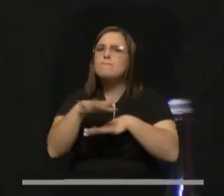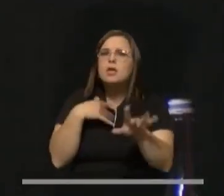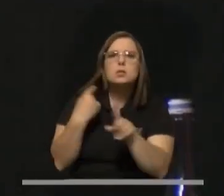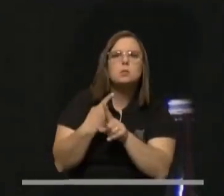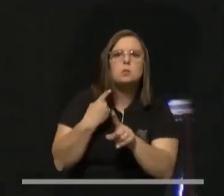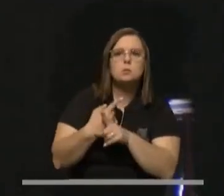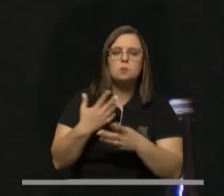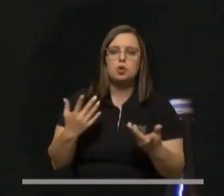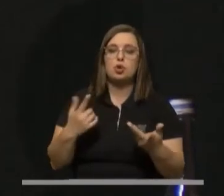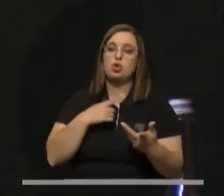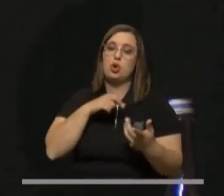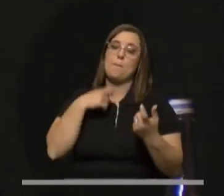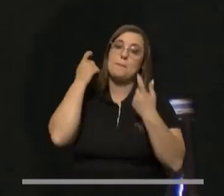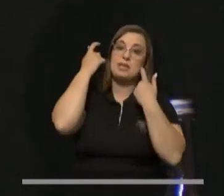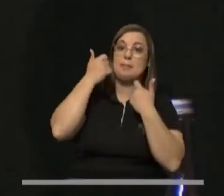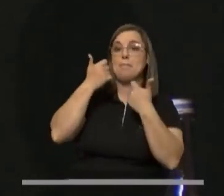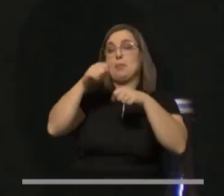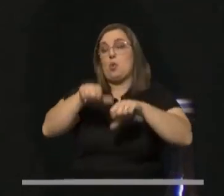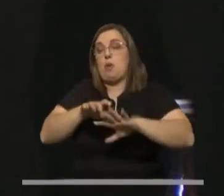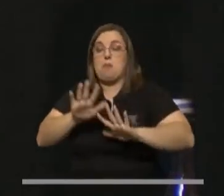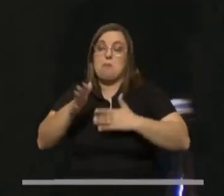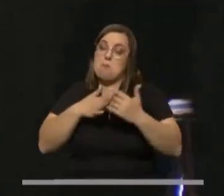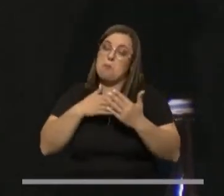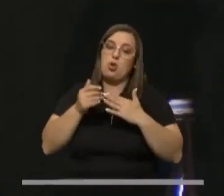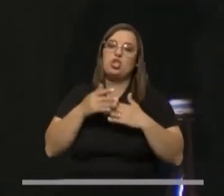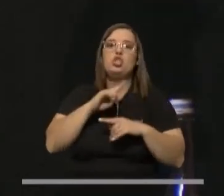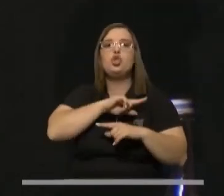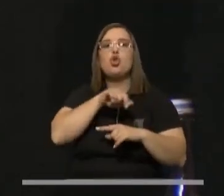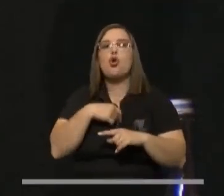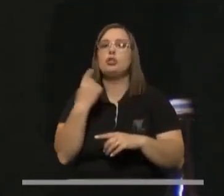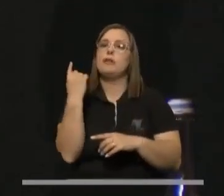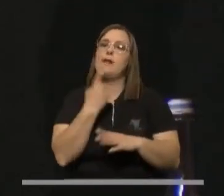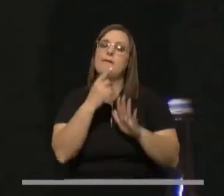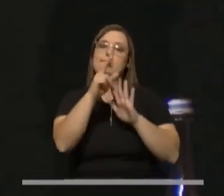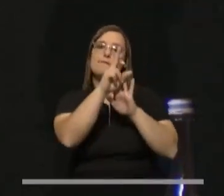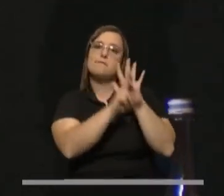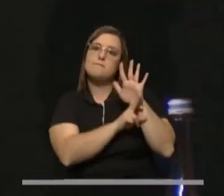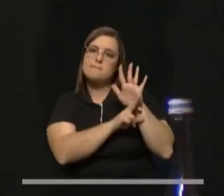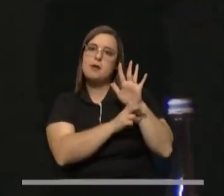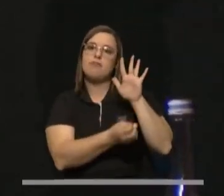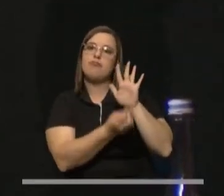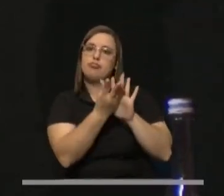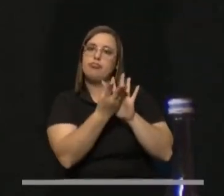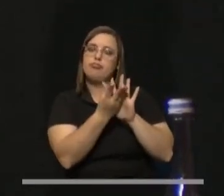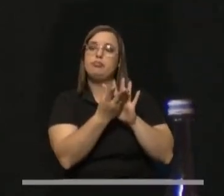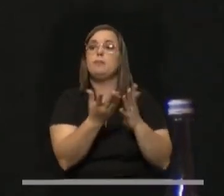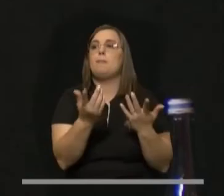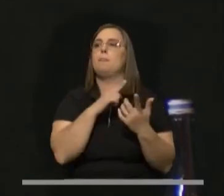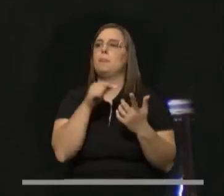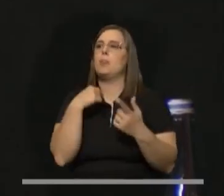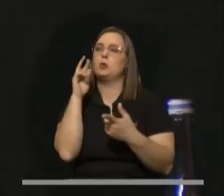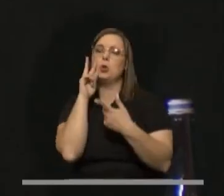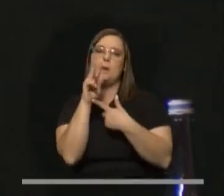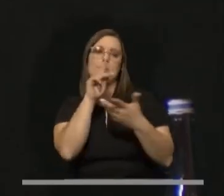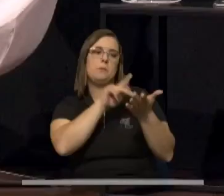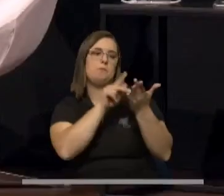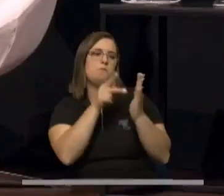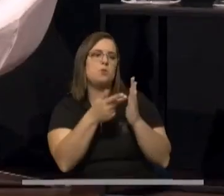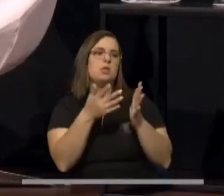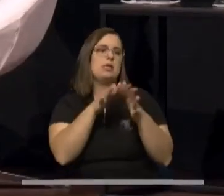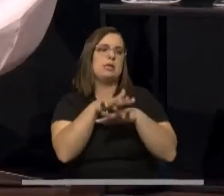we often think of regulating. Now, that is, if you look